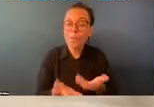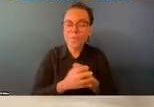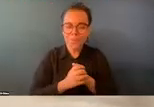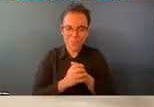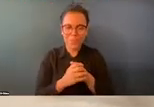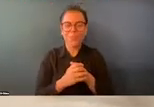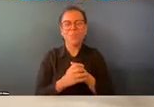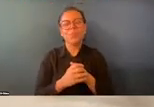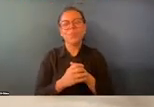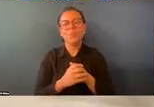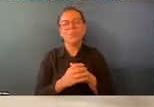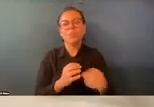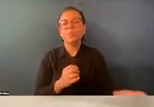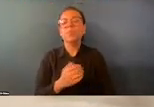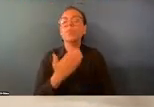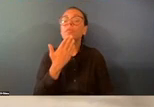Welcome, Muhaiyo.